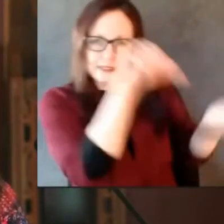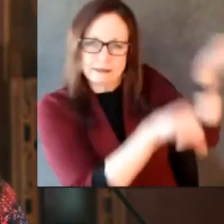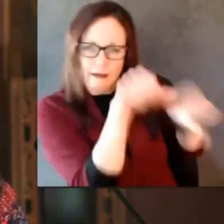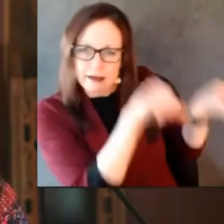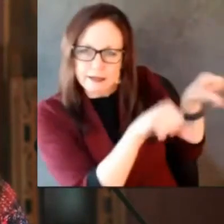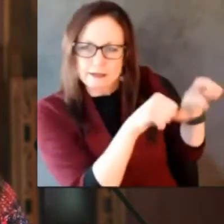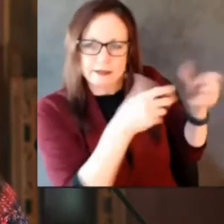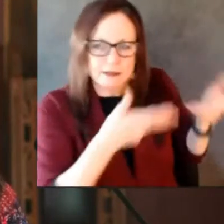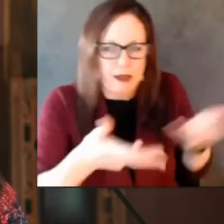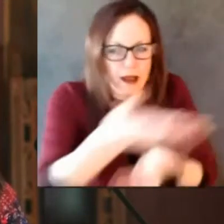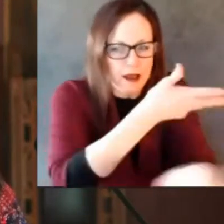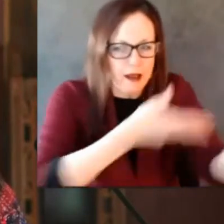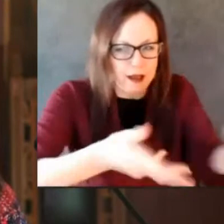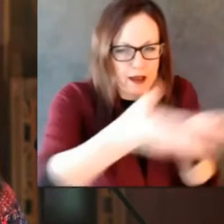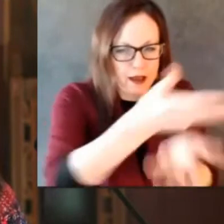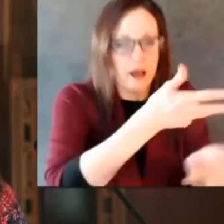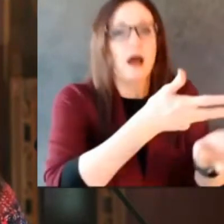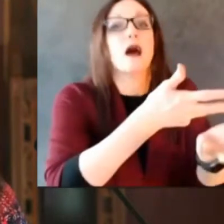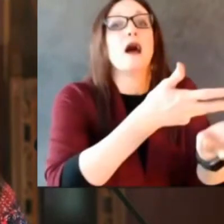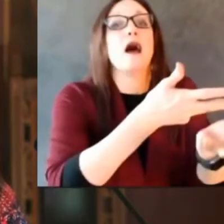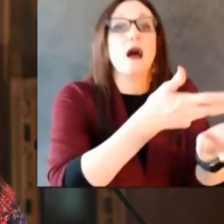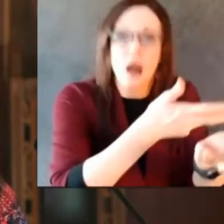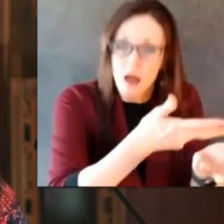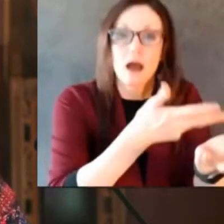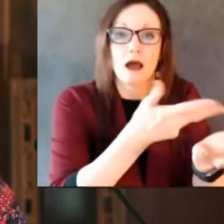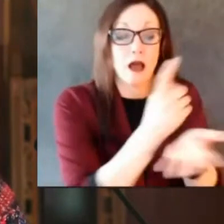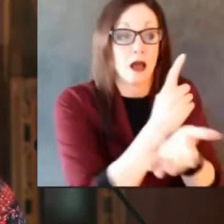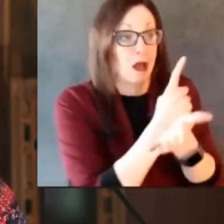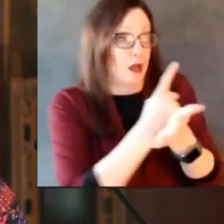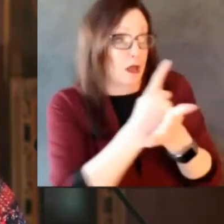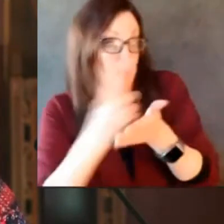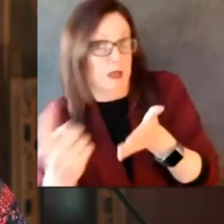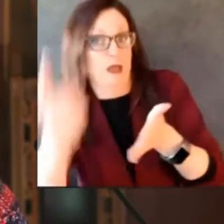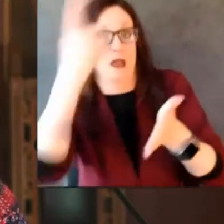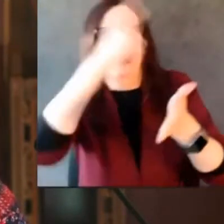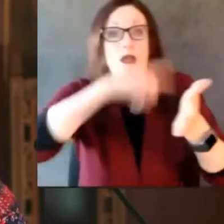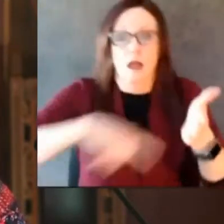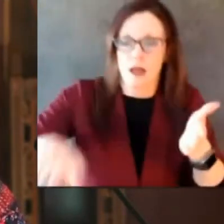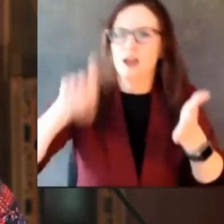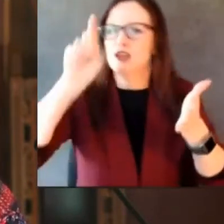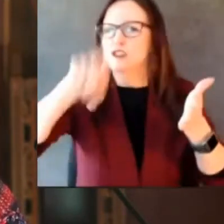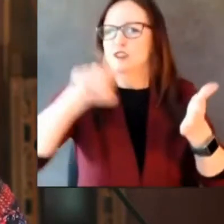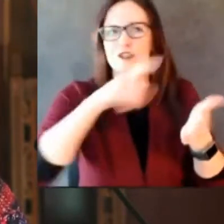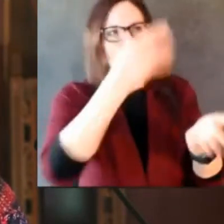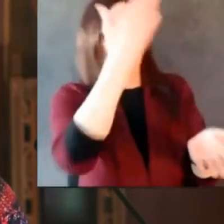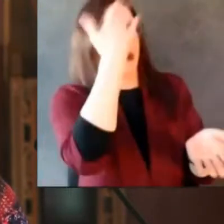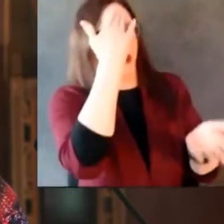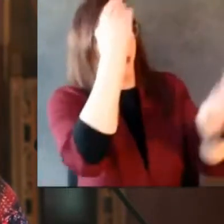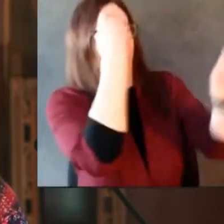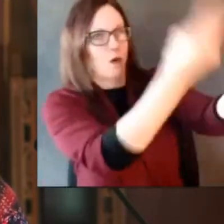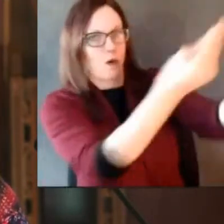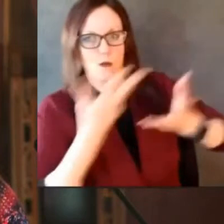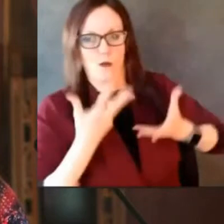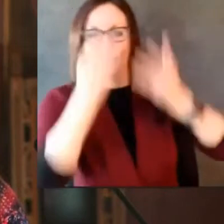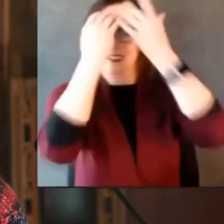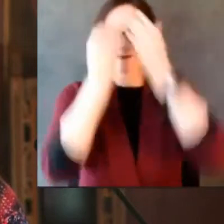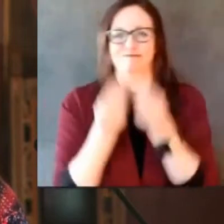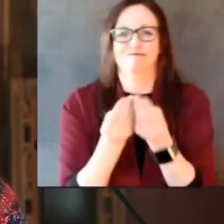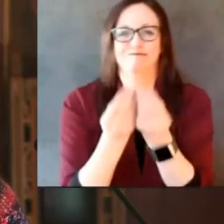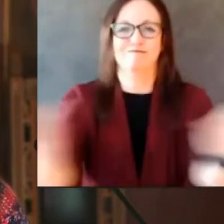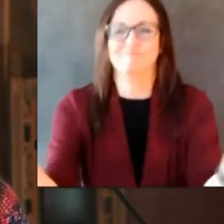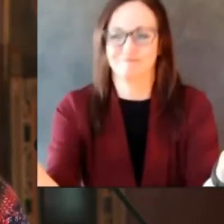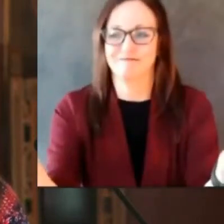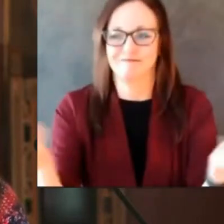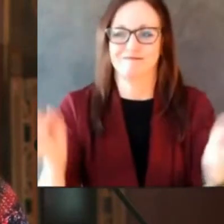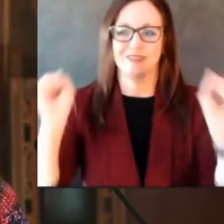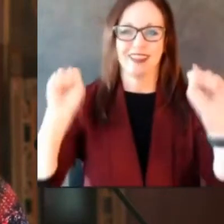this week. This decision might come as we are briefing you. Either way, the most important information